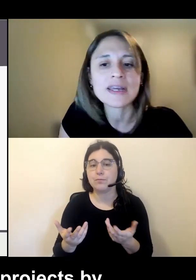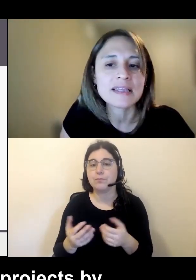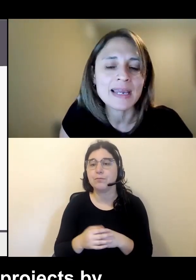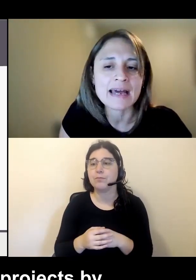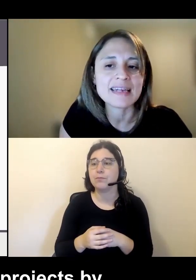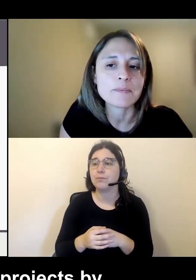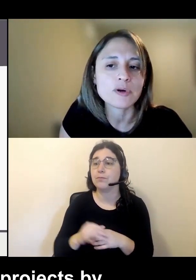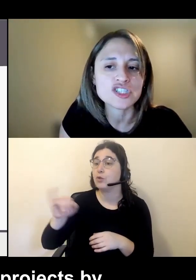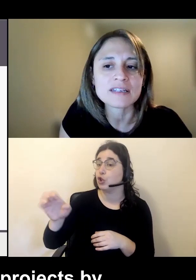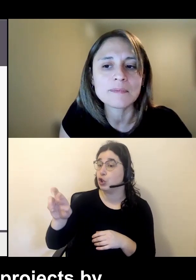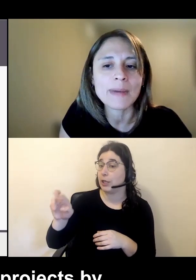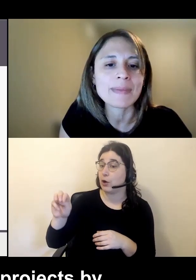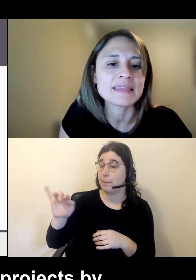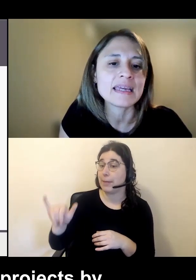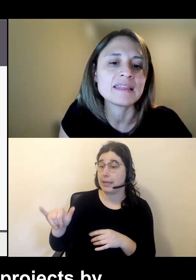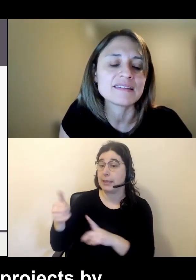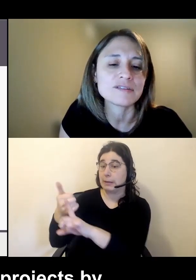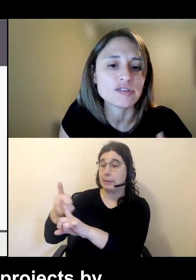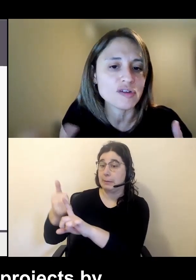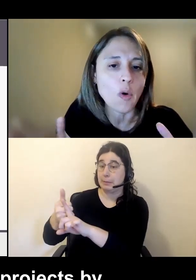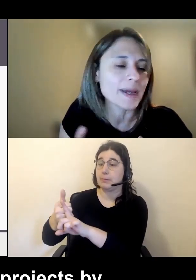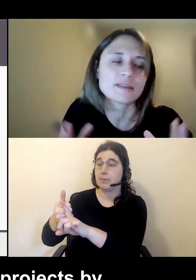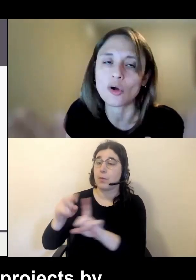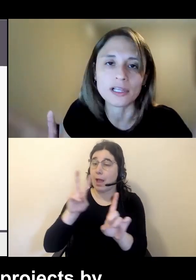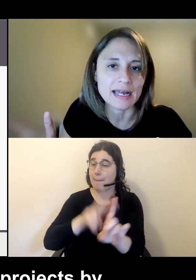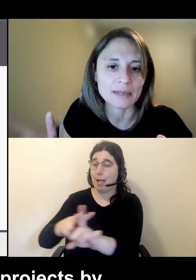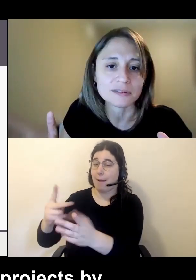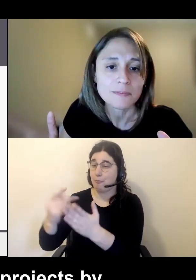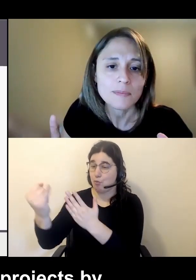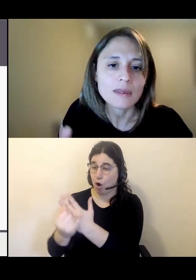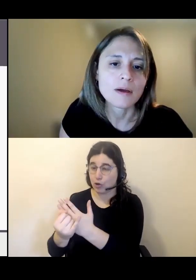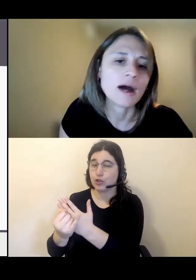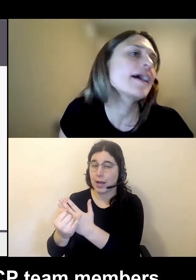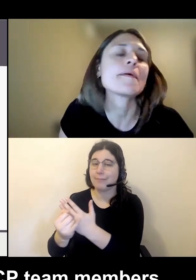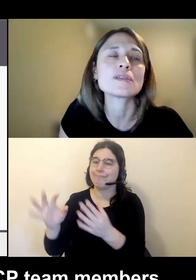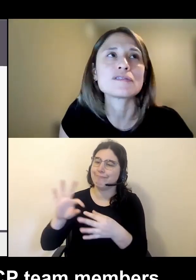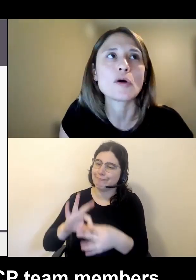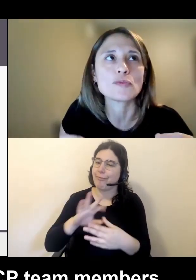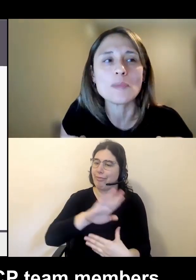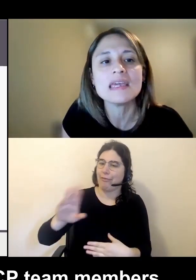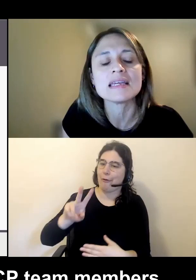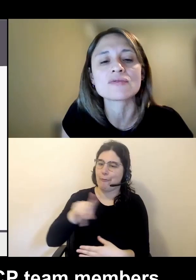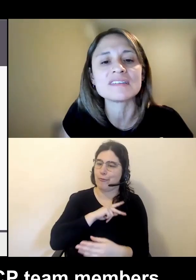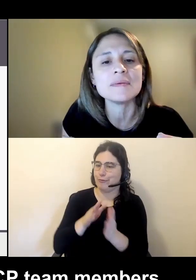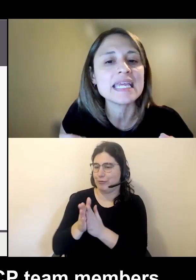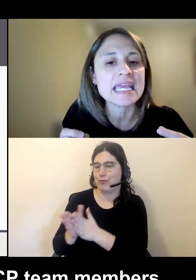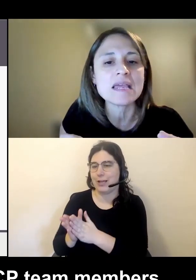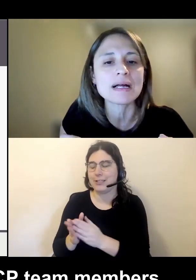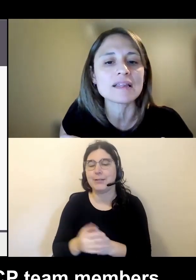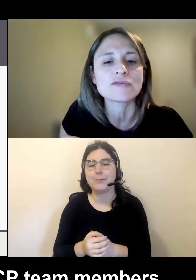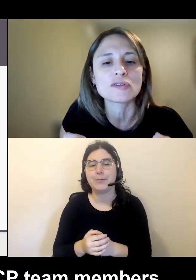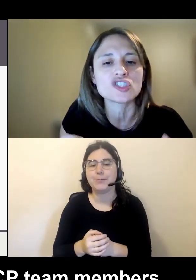Jeremy effectively assigned projects by maintaining these doors open at all times. So to me,